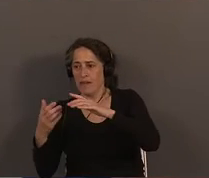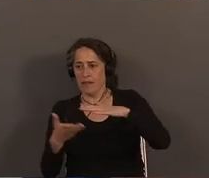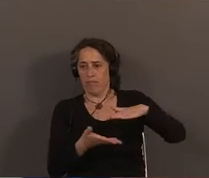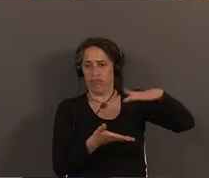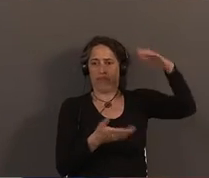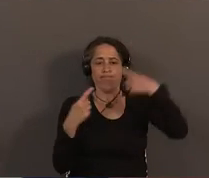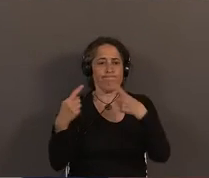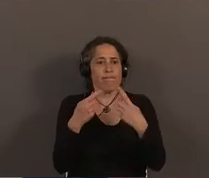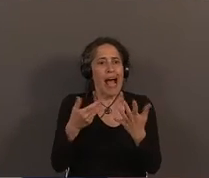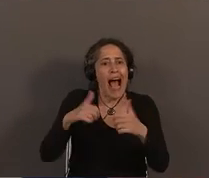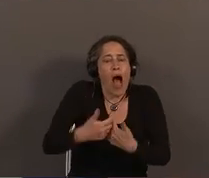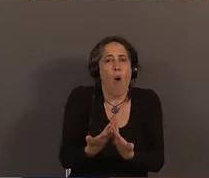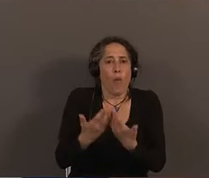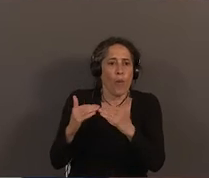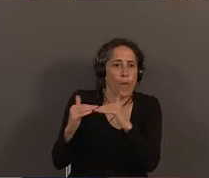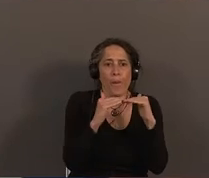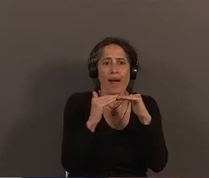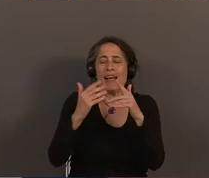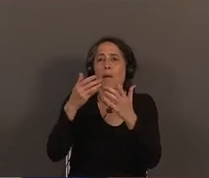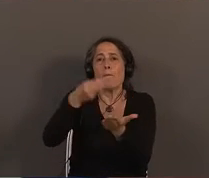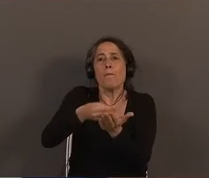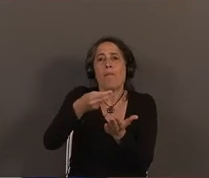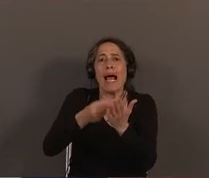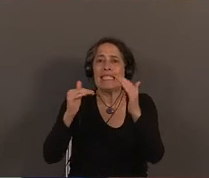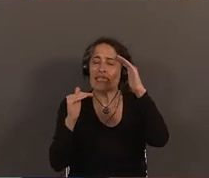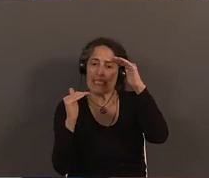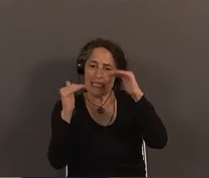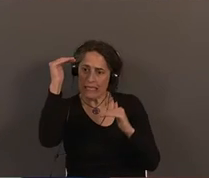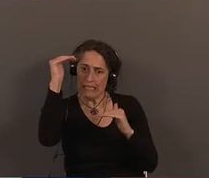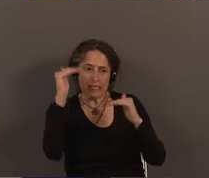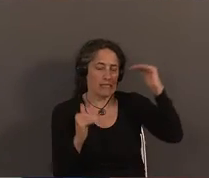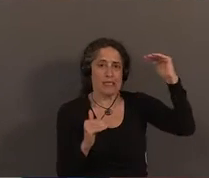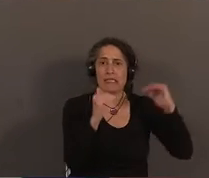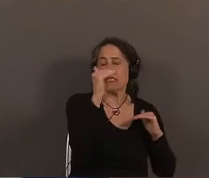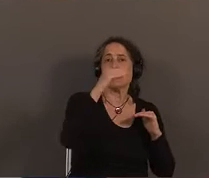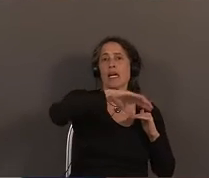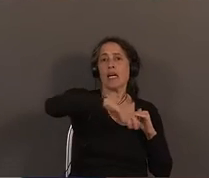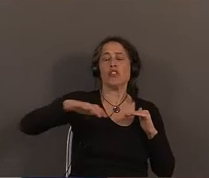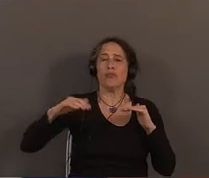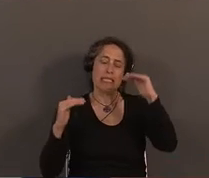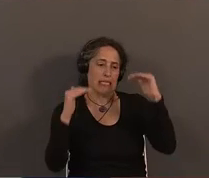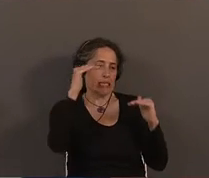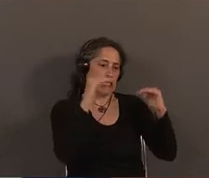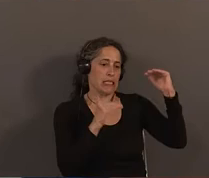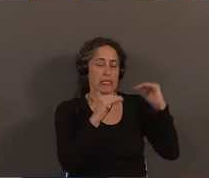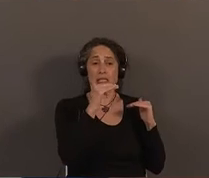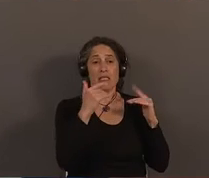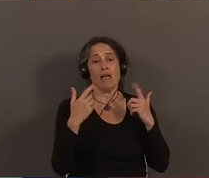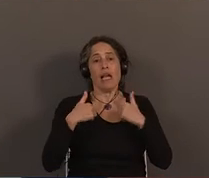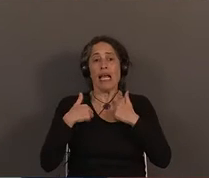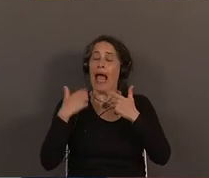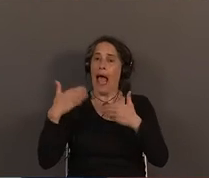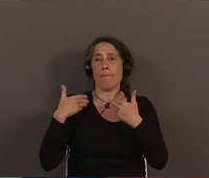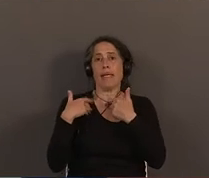transparency also for the pricing. And I'm always happy to work with the mobile technology and mobile